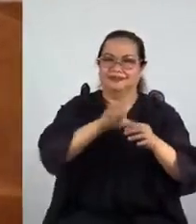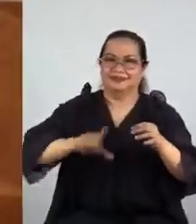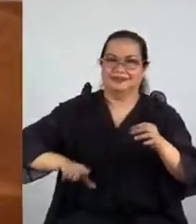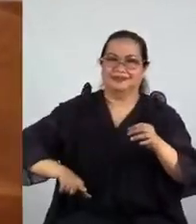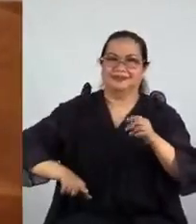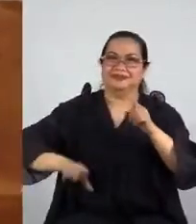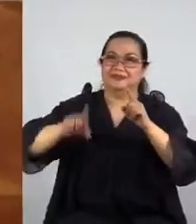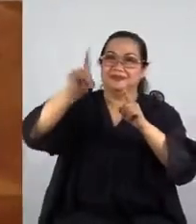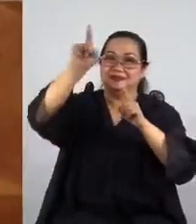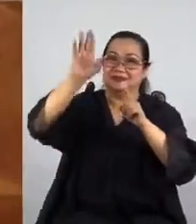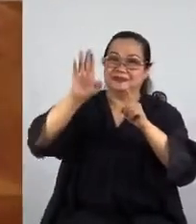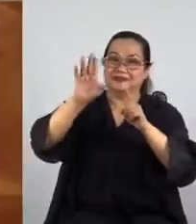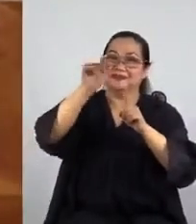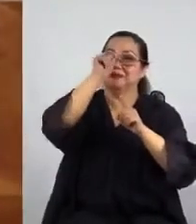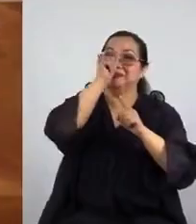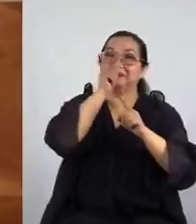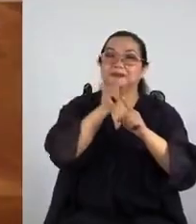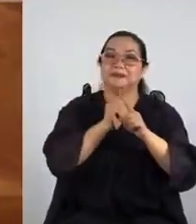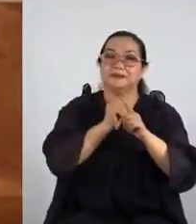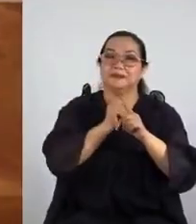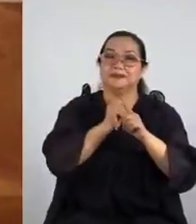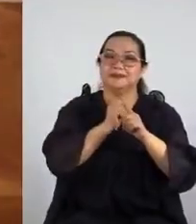Our Lord endured